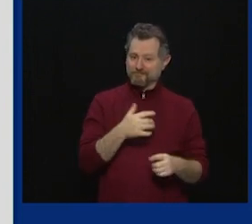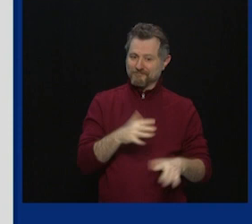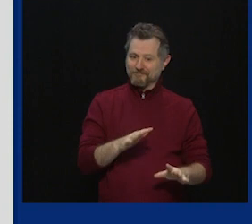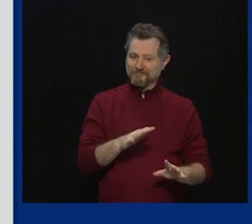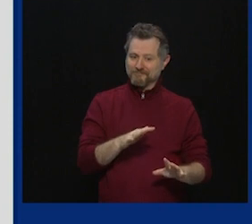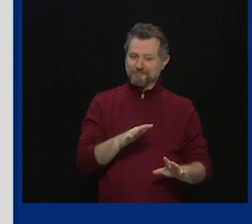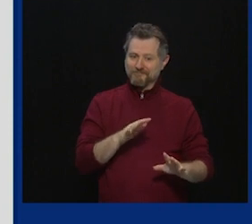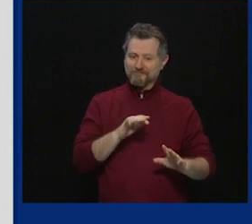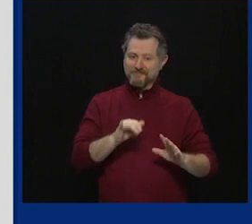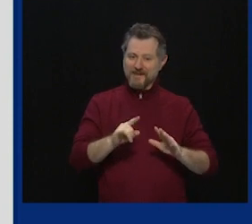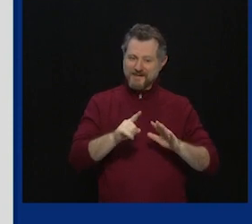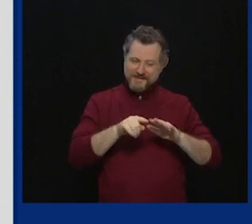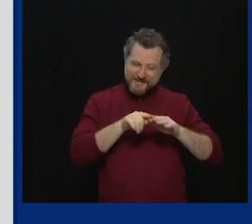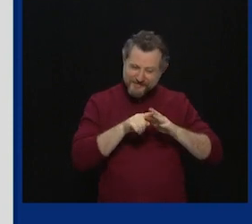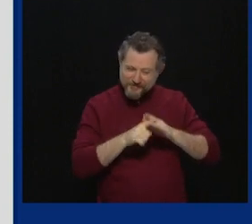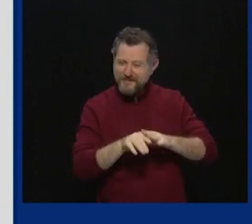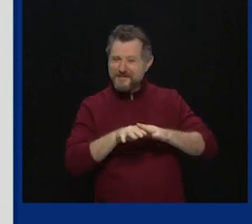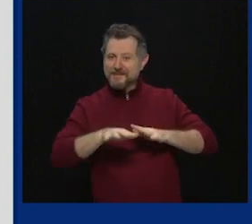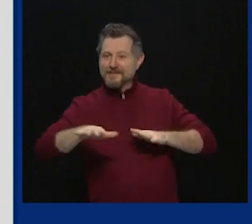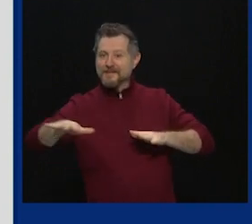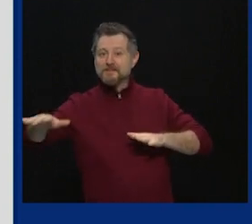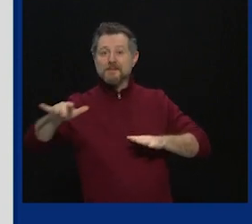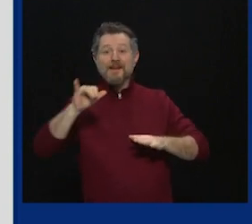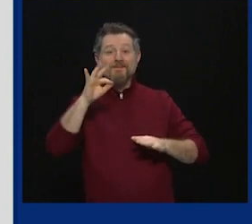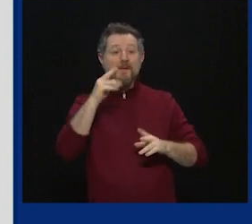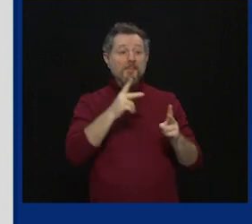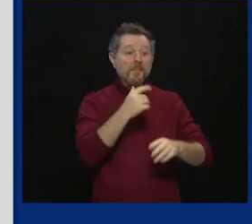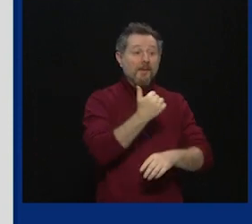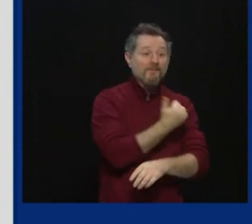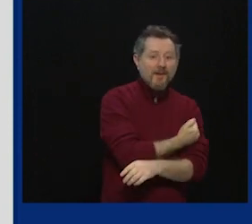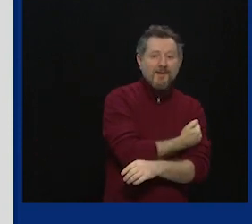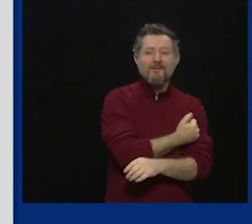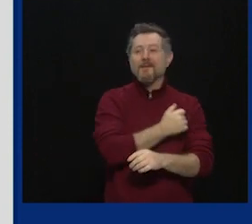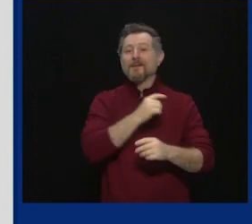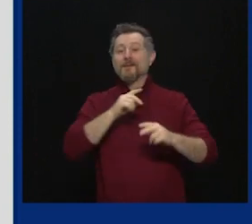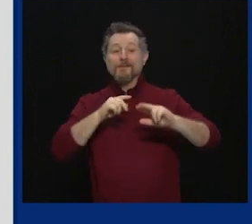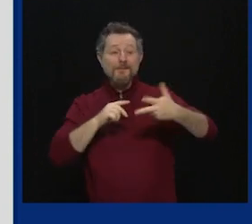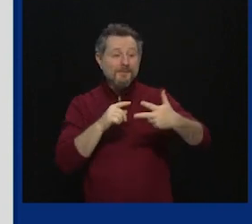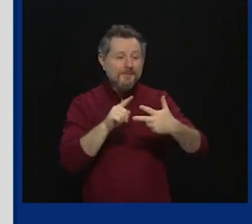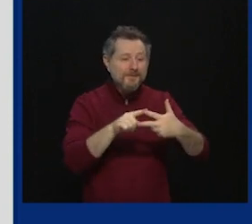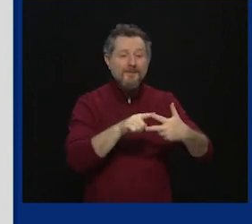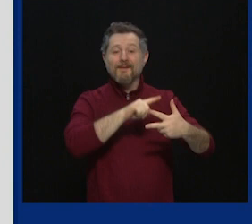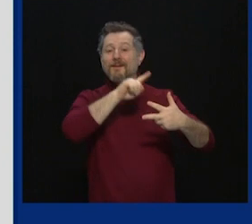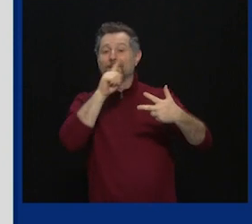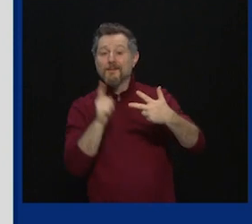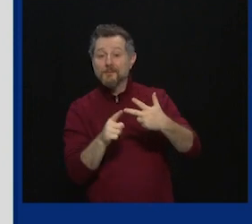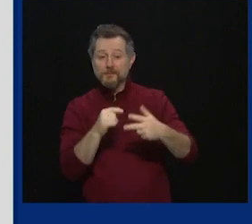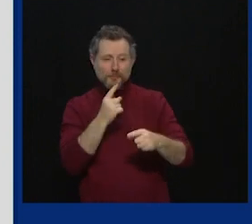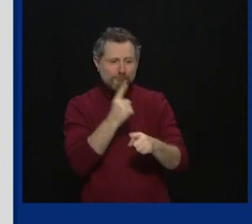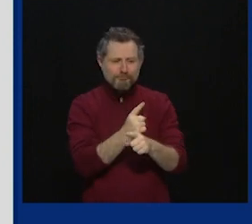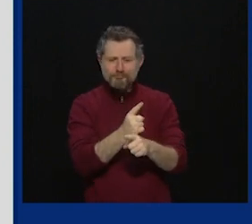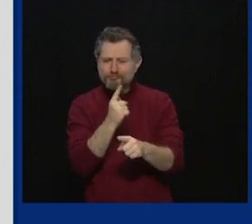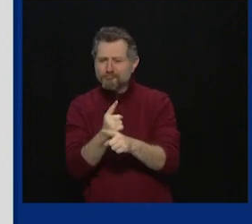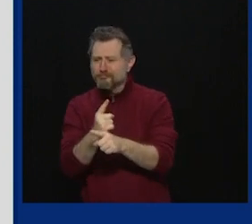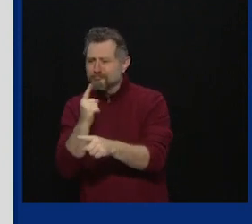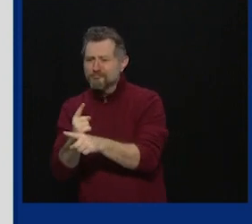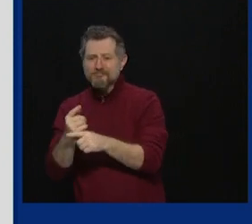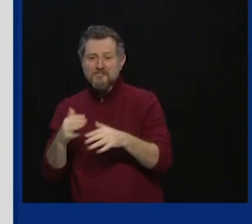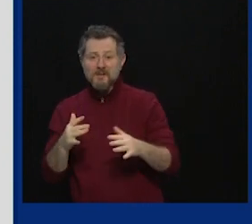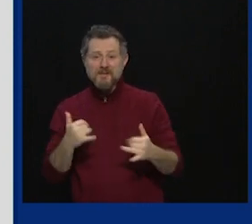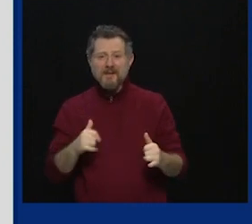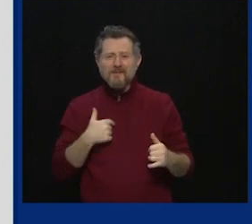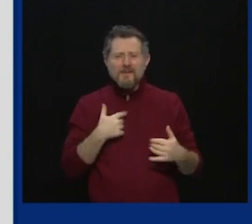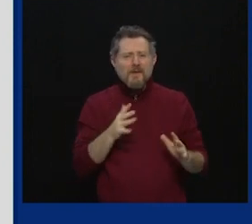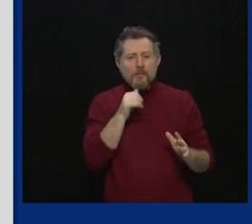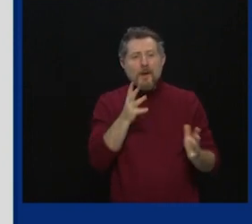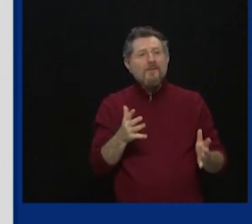got vaccinated, got boosted, did the right thing, we would not be having these conversations. In fact, if 100% of New